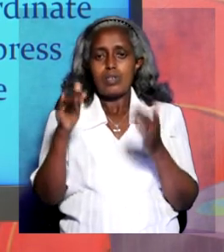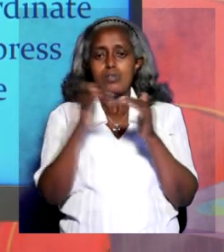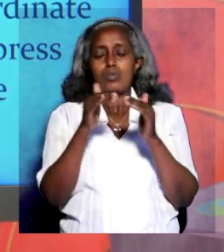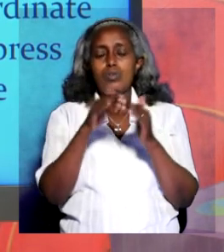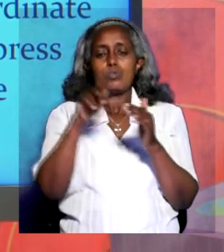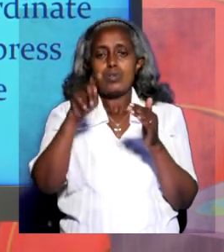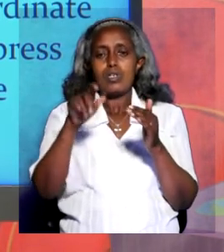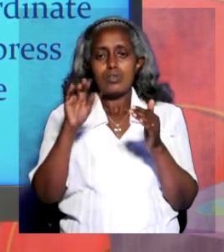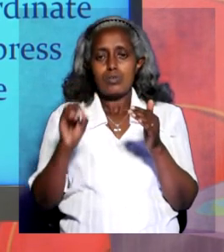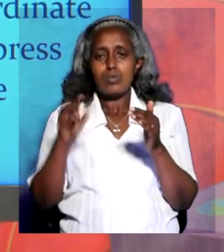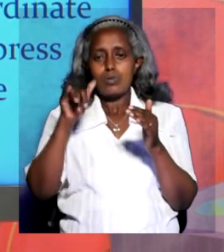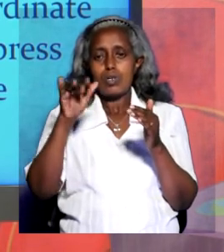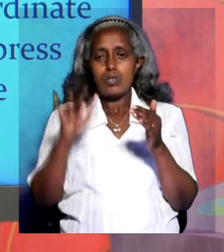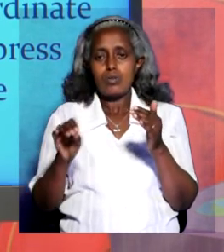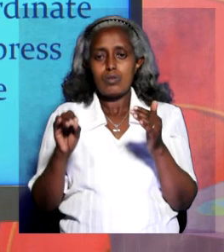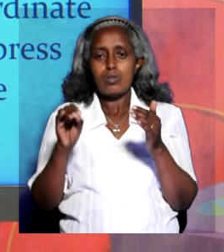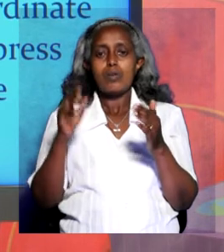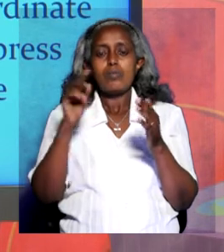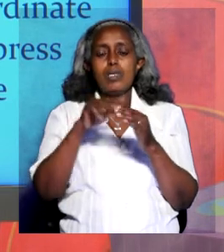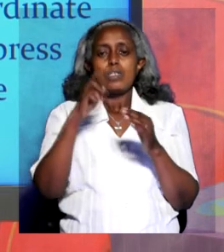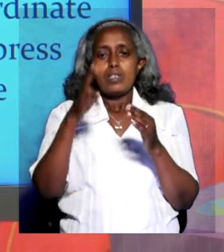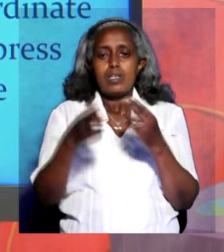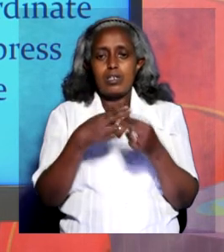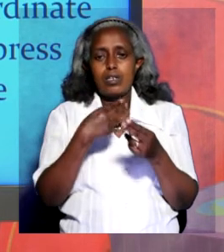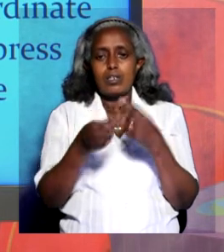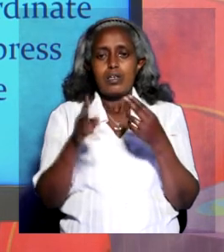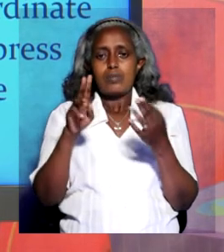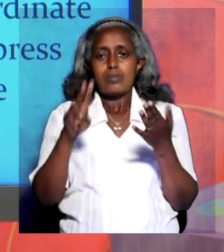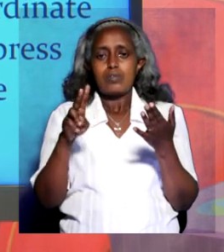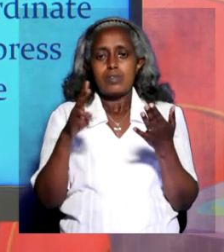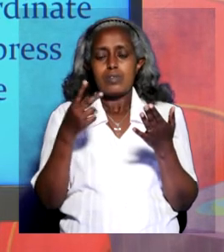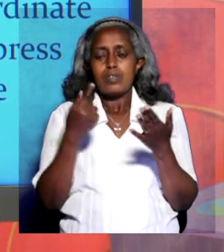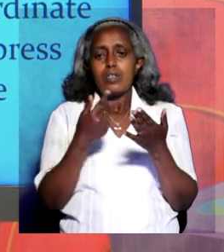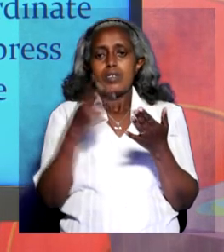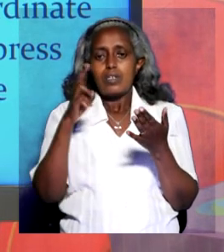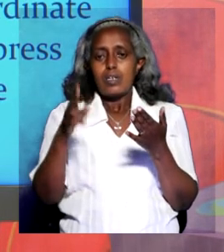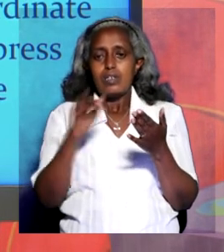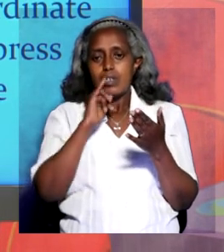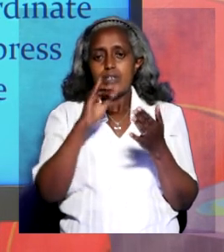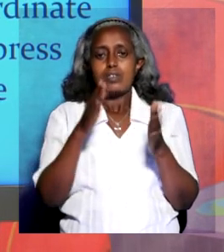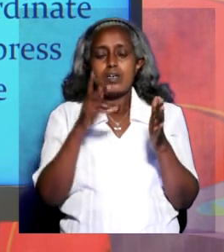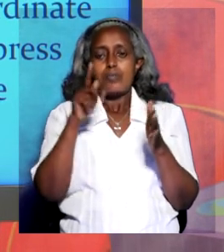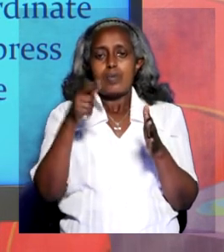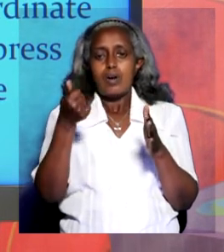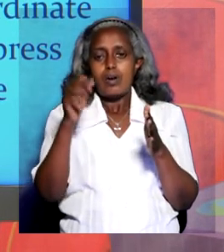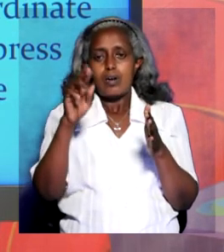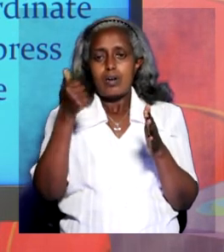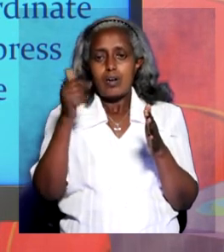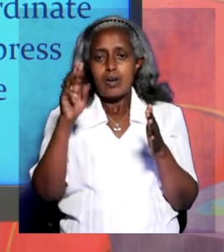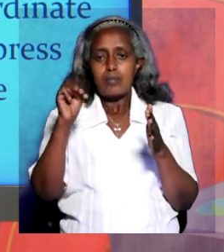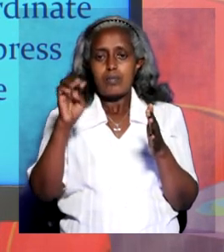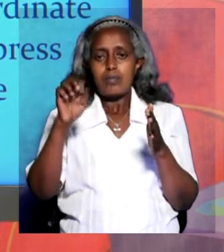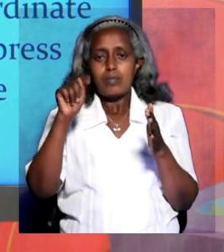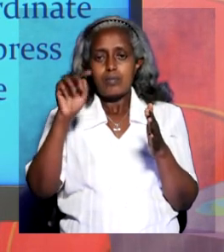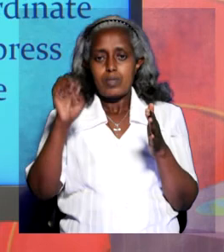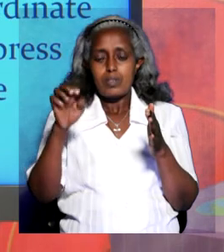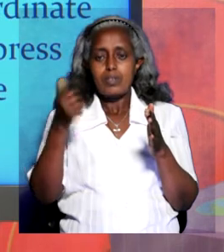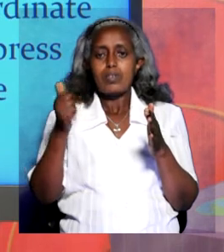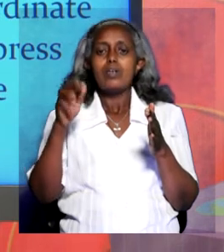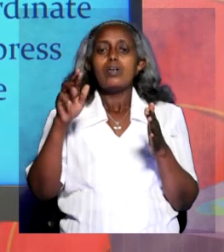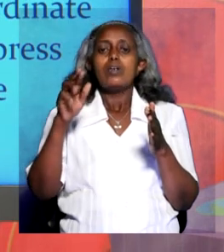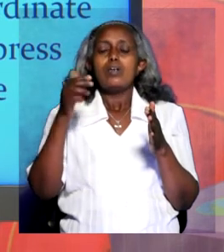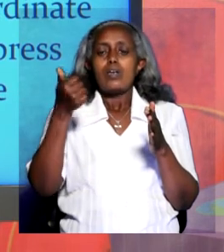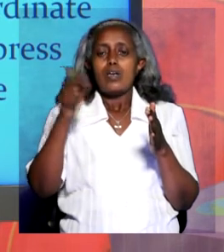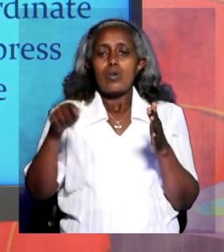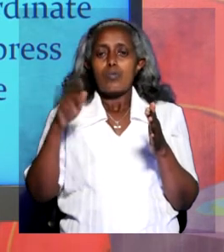x naught, y naught plus lambda times ab, where lambda is a parameter, a comma b is a direction